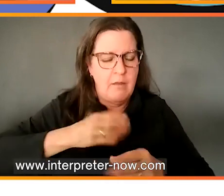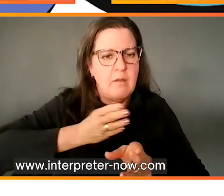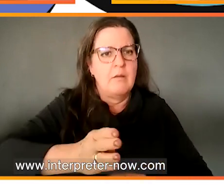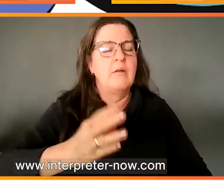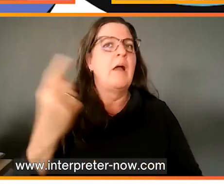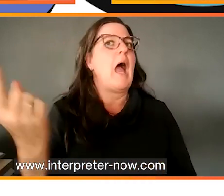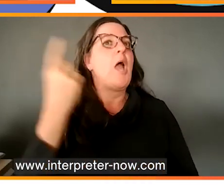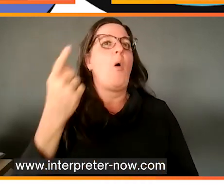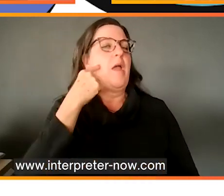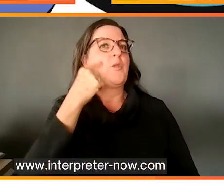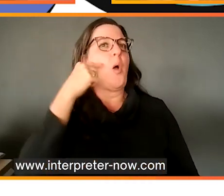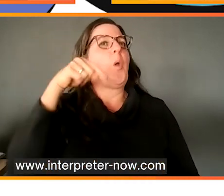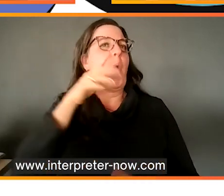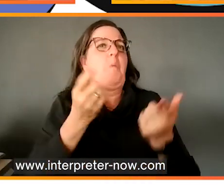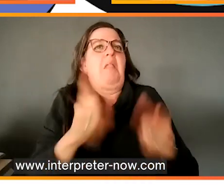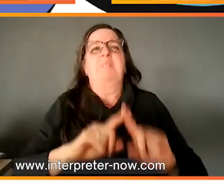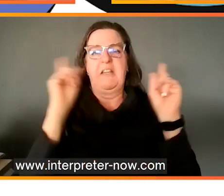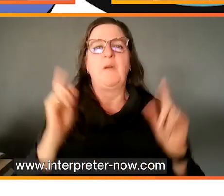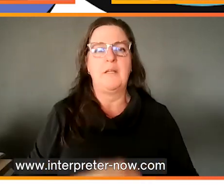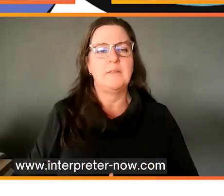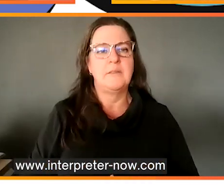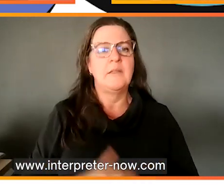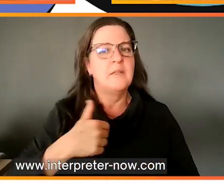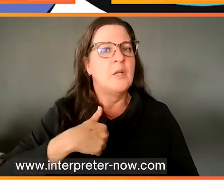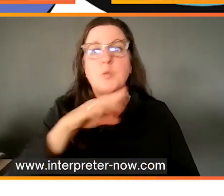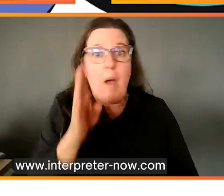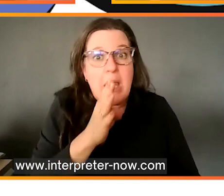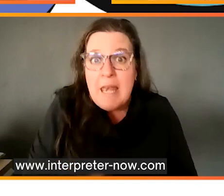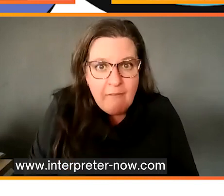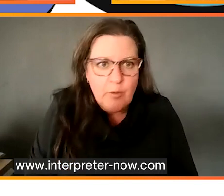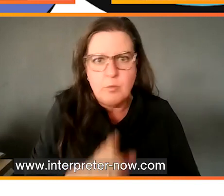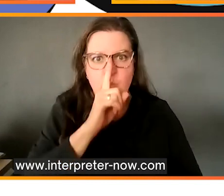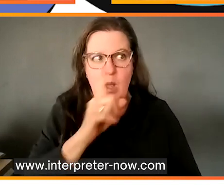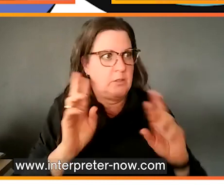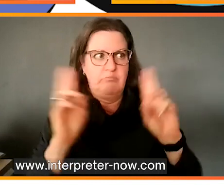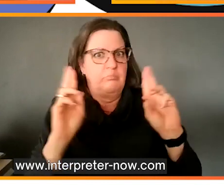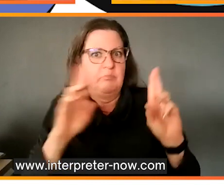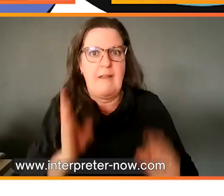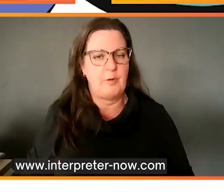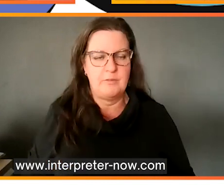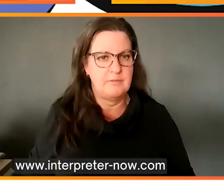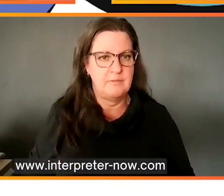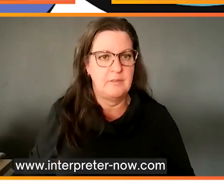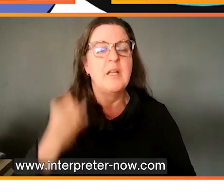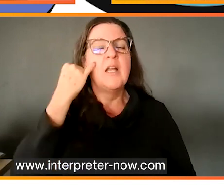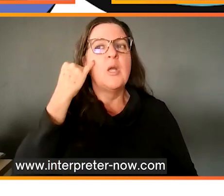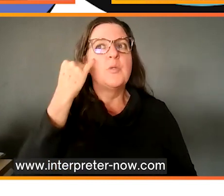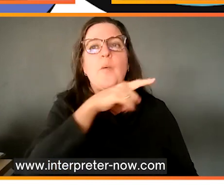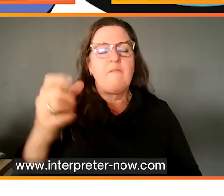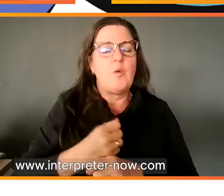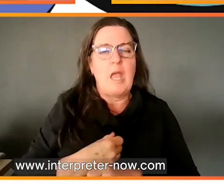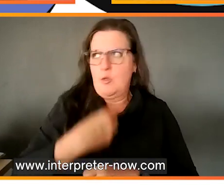so even if you can get yourself into sort of the mindset of, all right, I am holding my